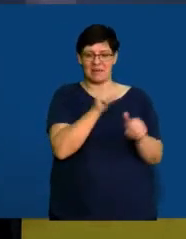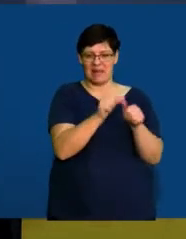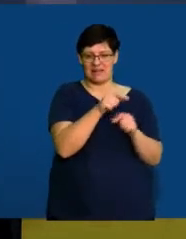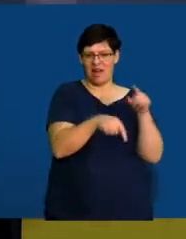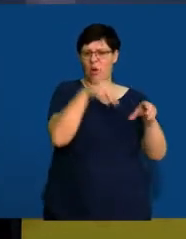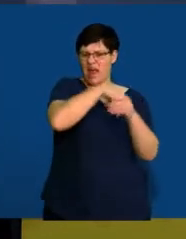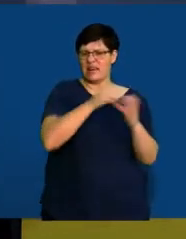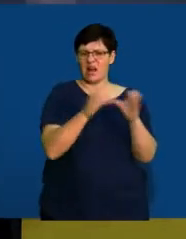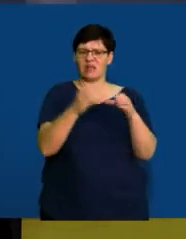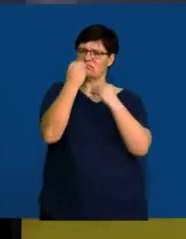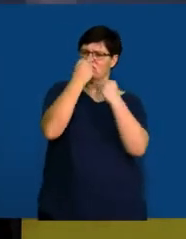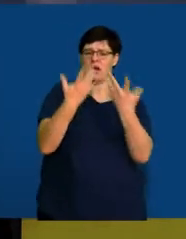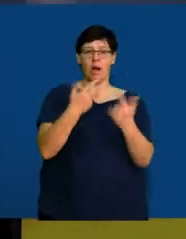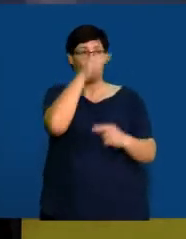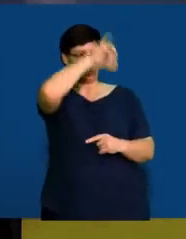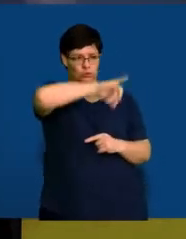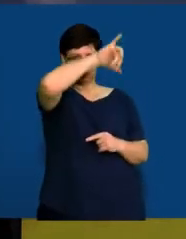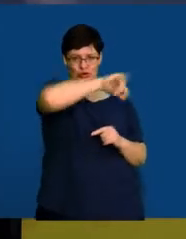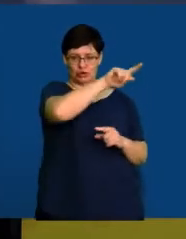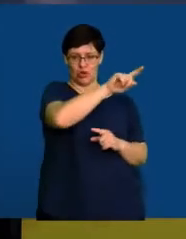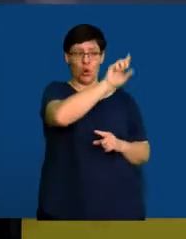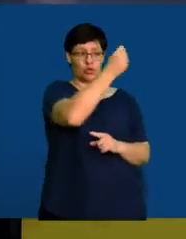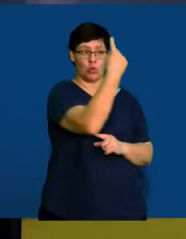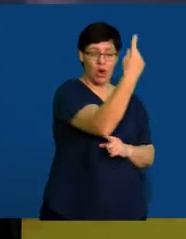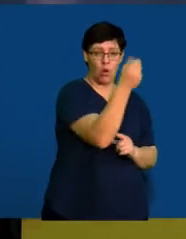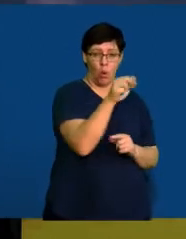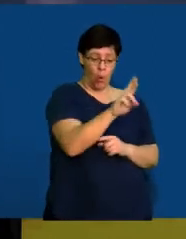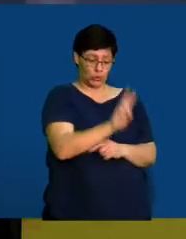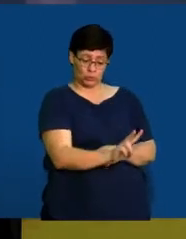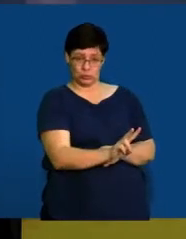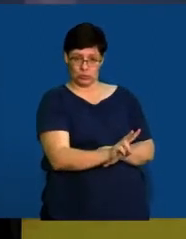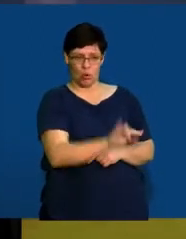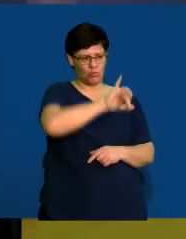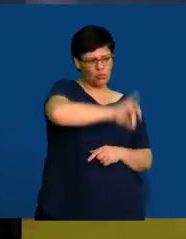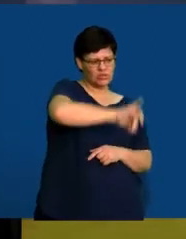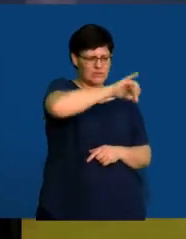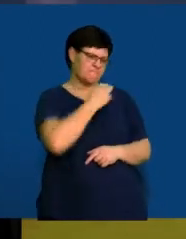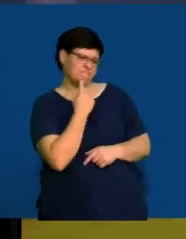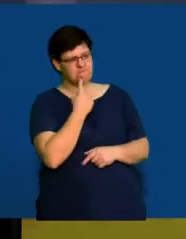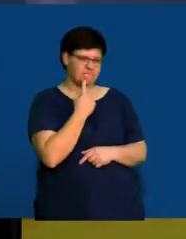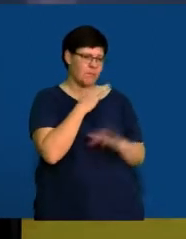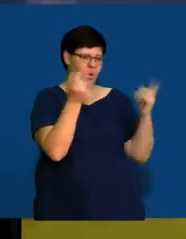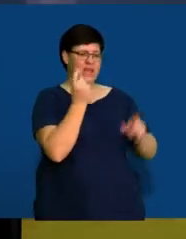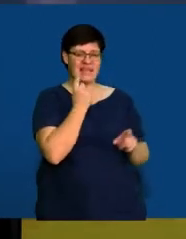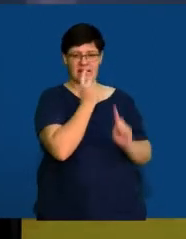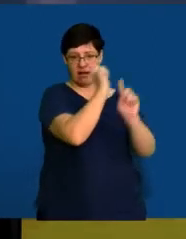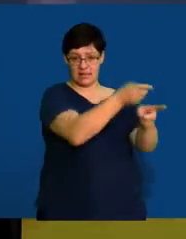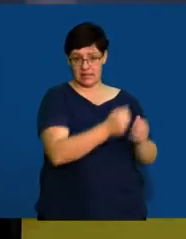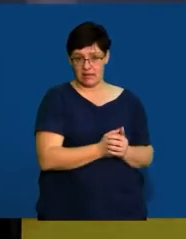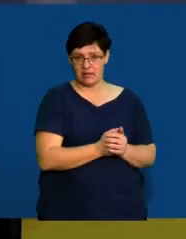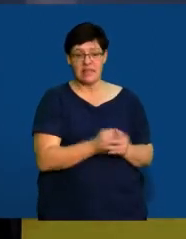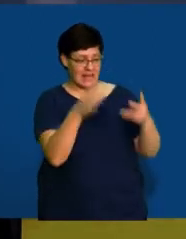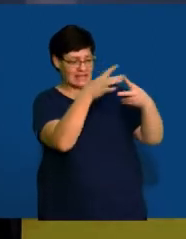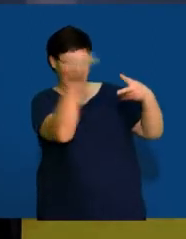been able to determine which of question 1 or 2 is easier for you, select